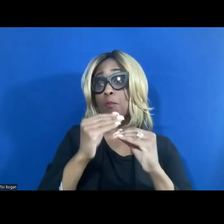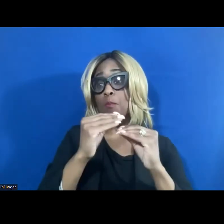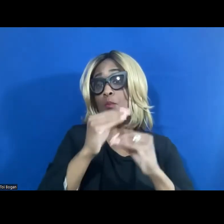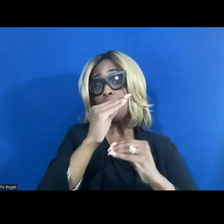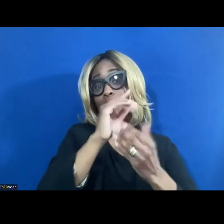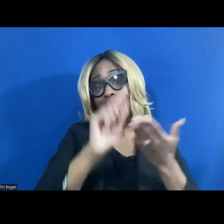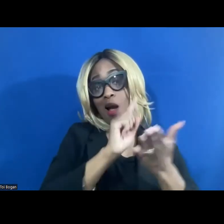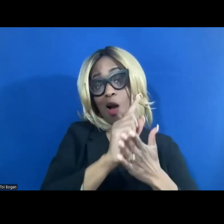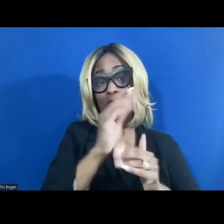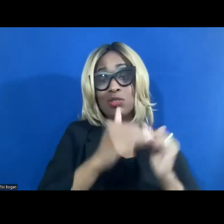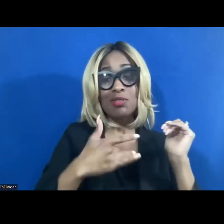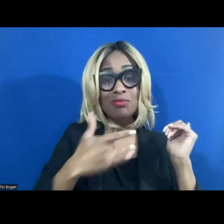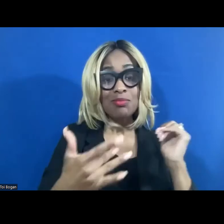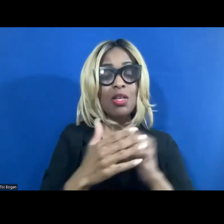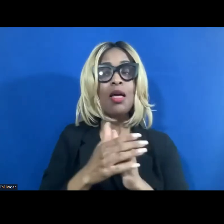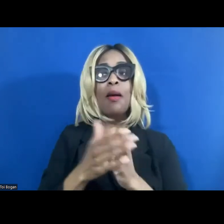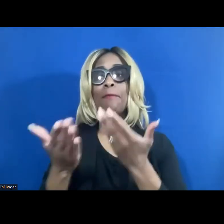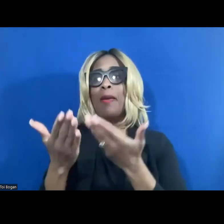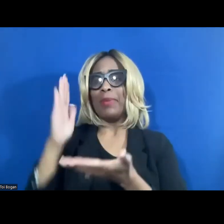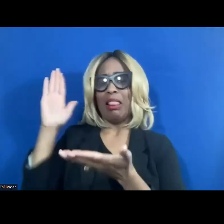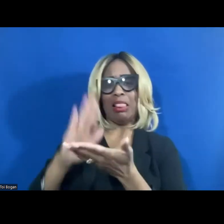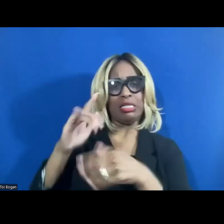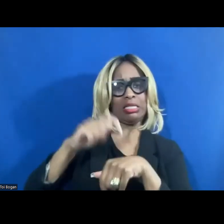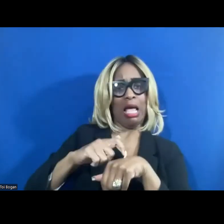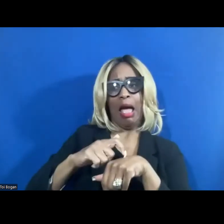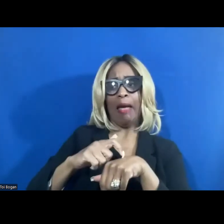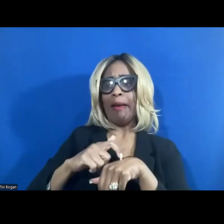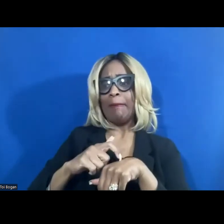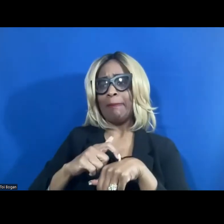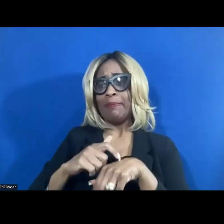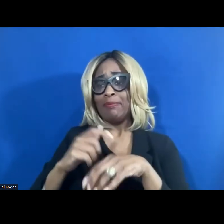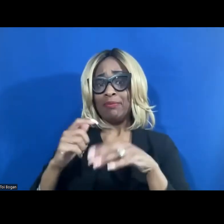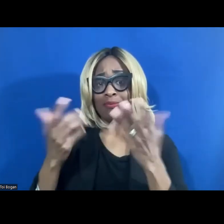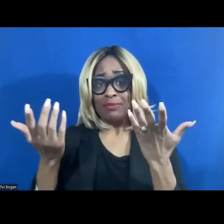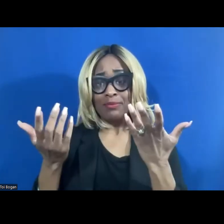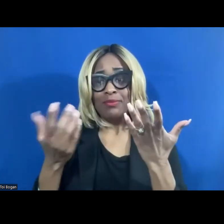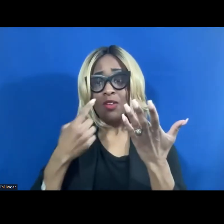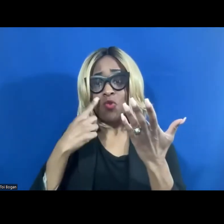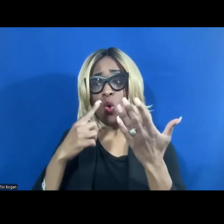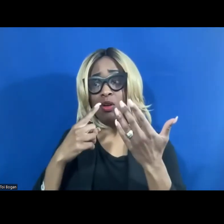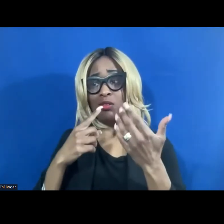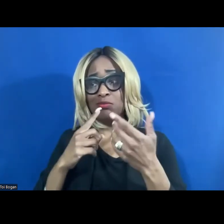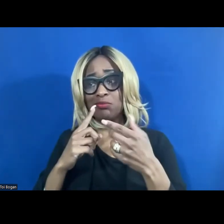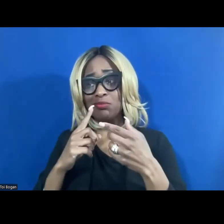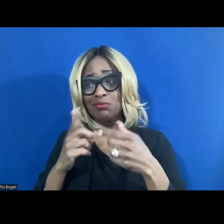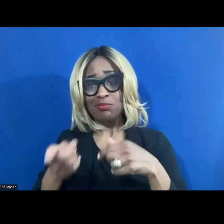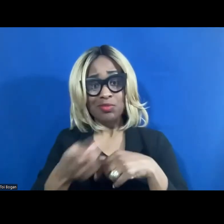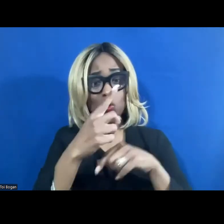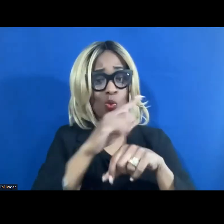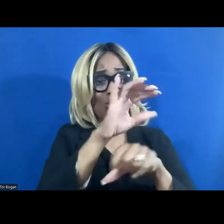You might have less time available to you to meet certain appointment times,